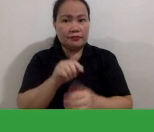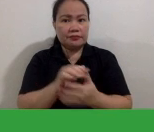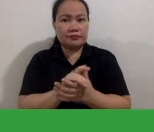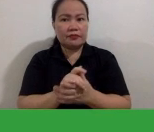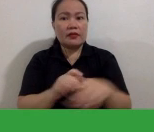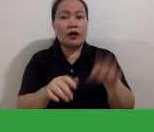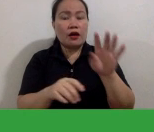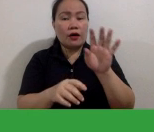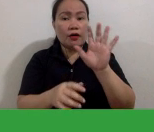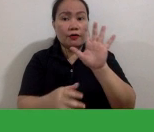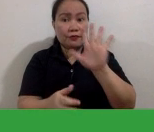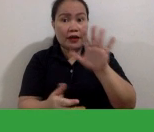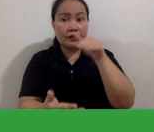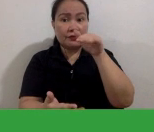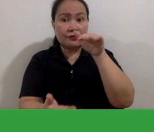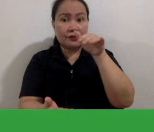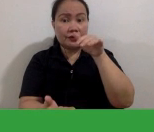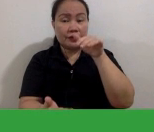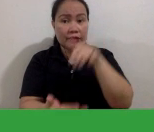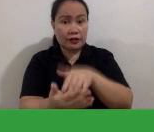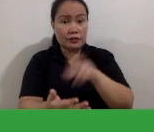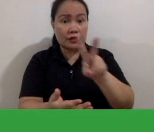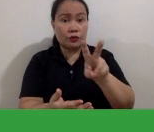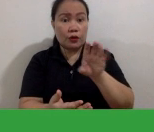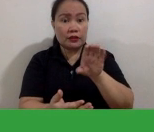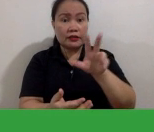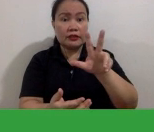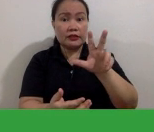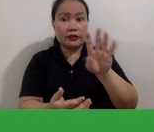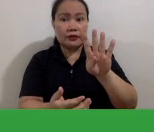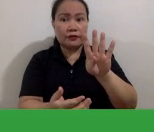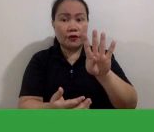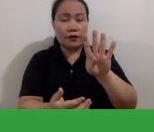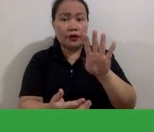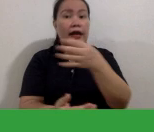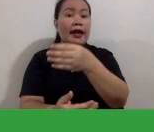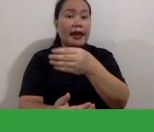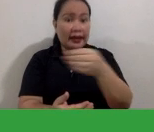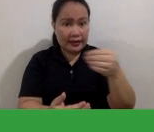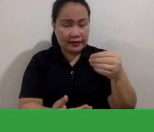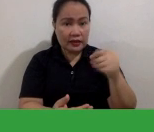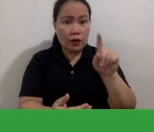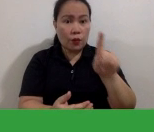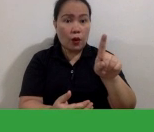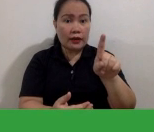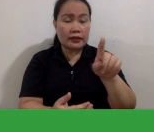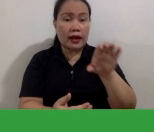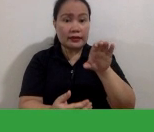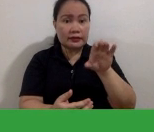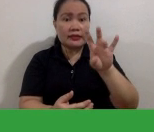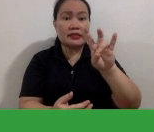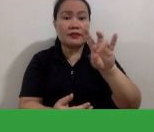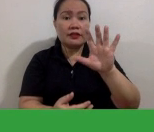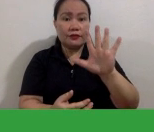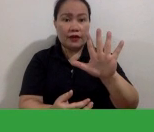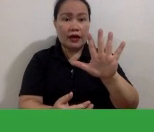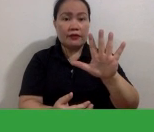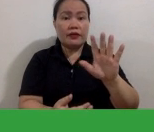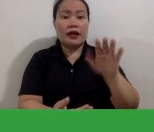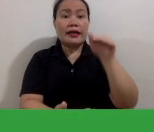thousands. So, 5,234 and 175